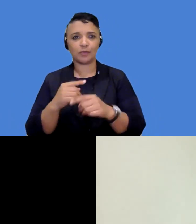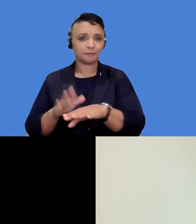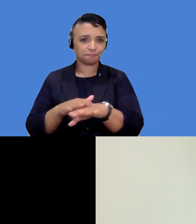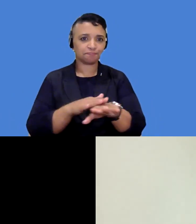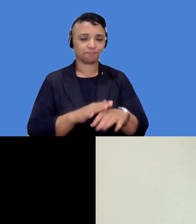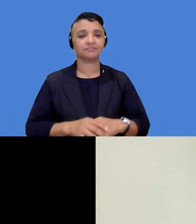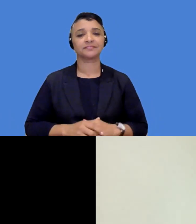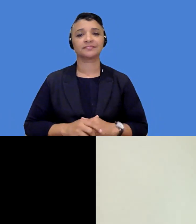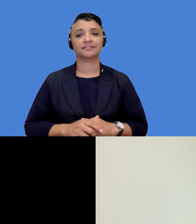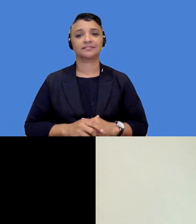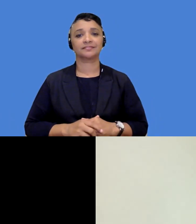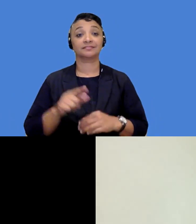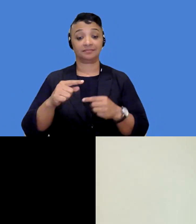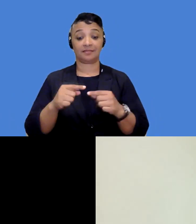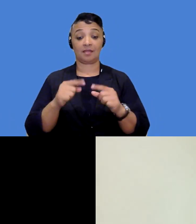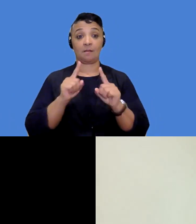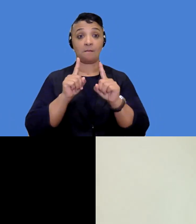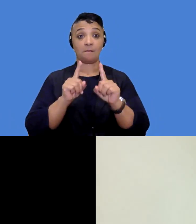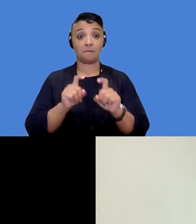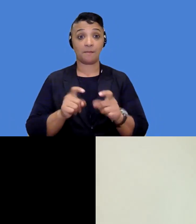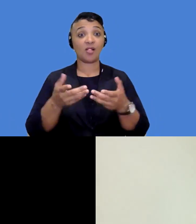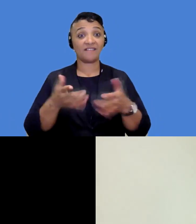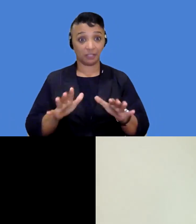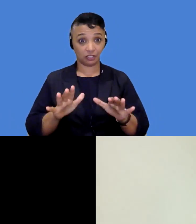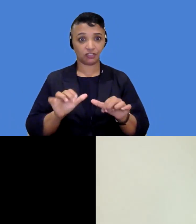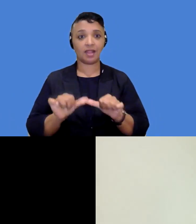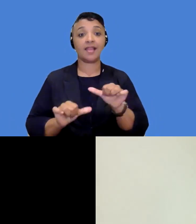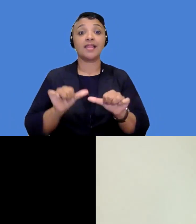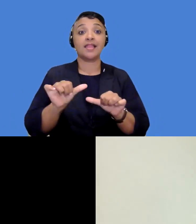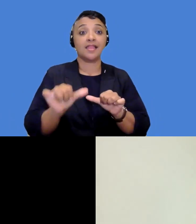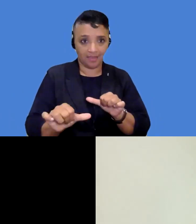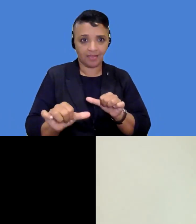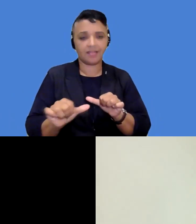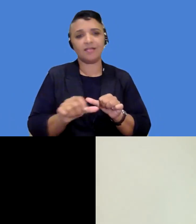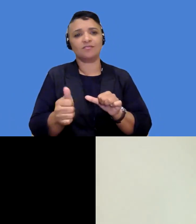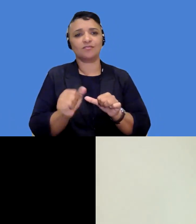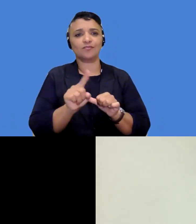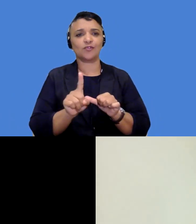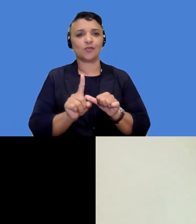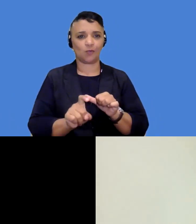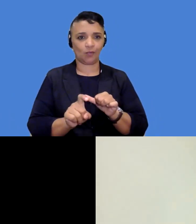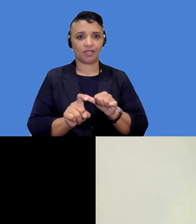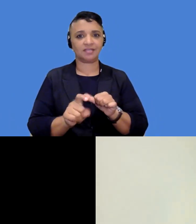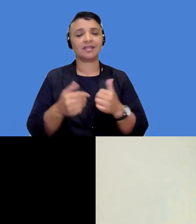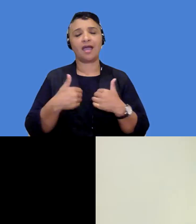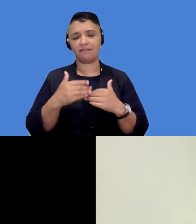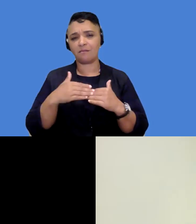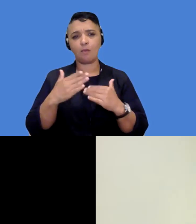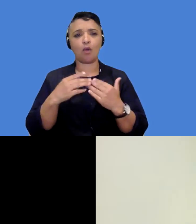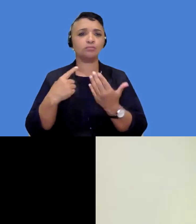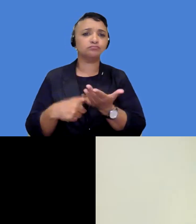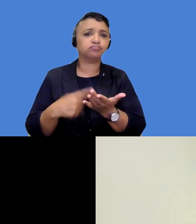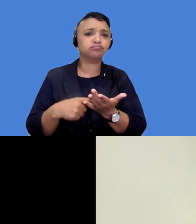And after this poll, we will have another question that allows a lot more